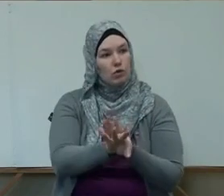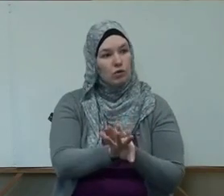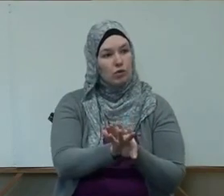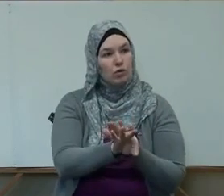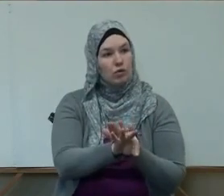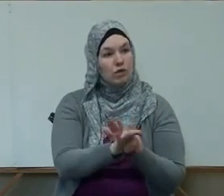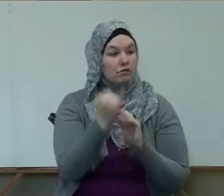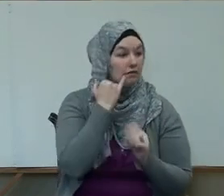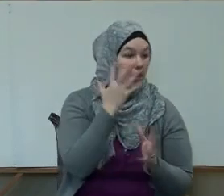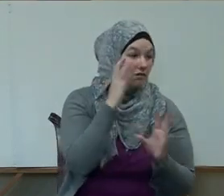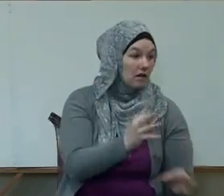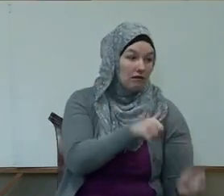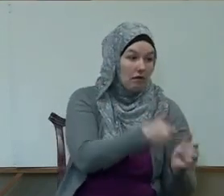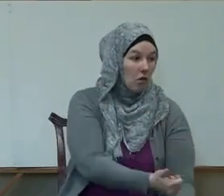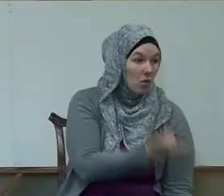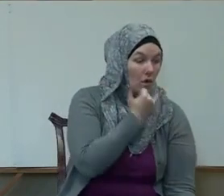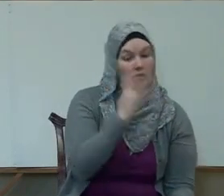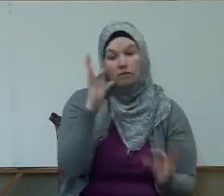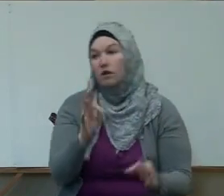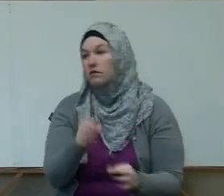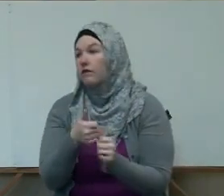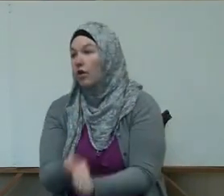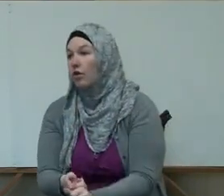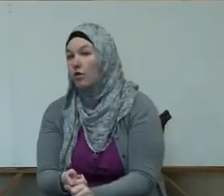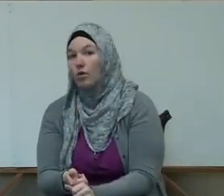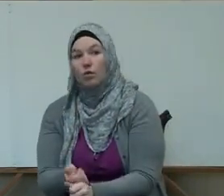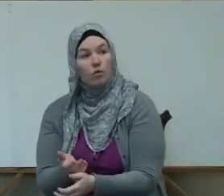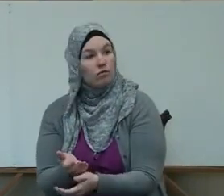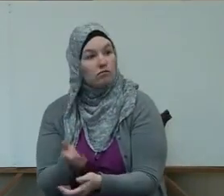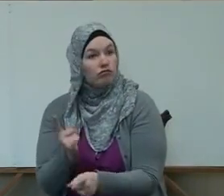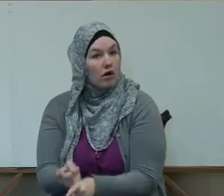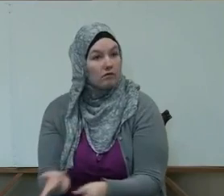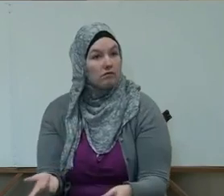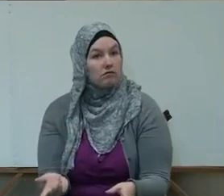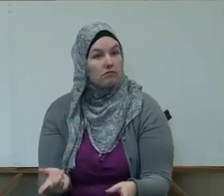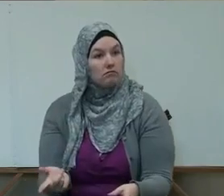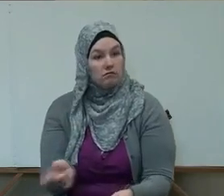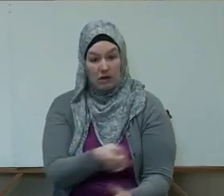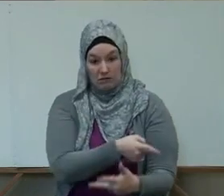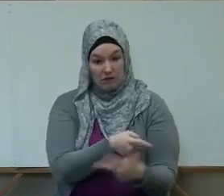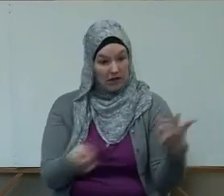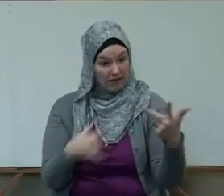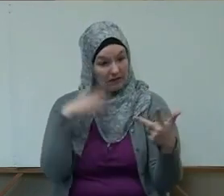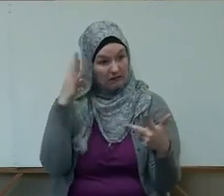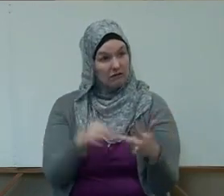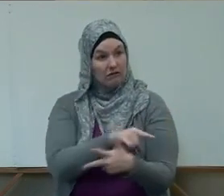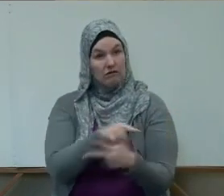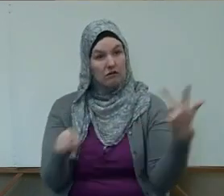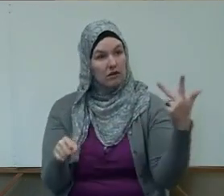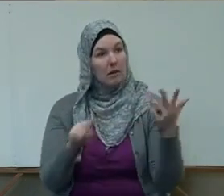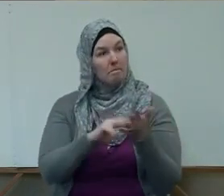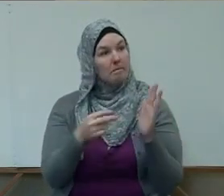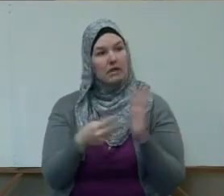and wrong, so long as the exercise of those freedoms does not